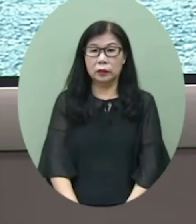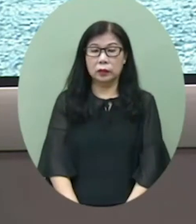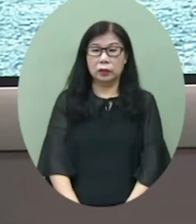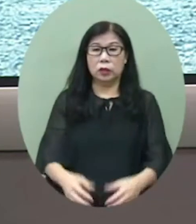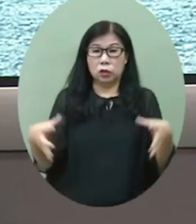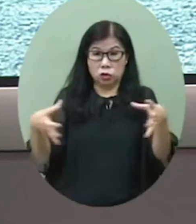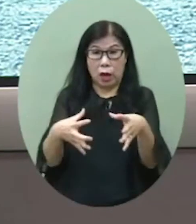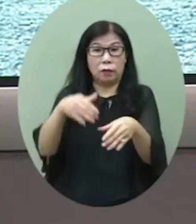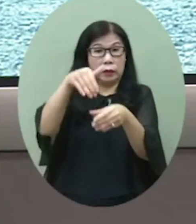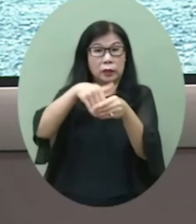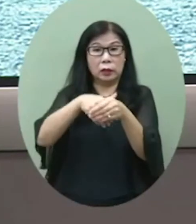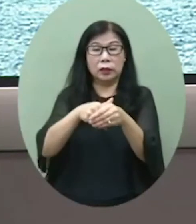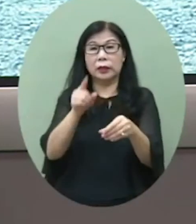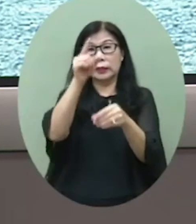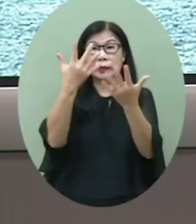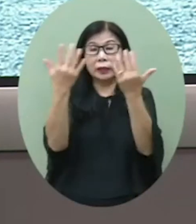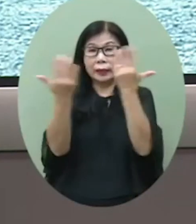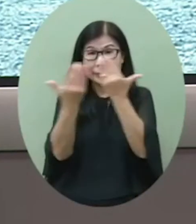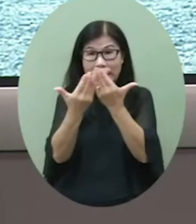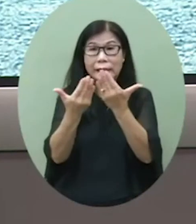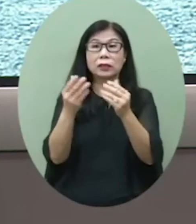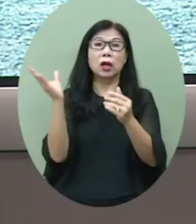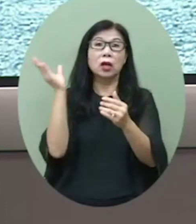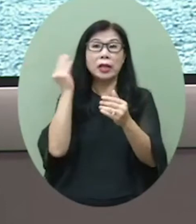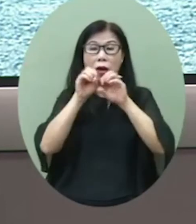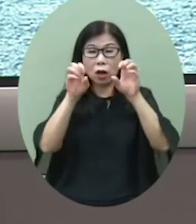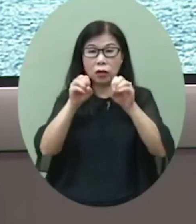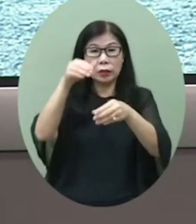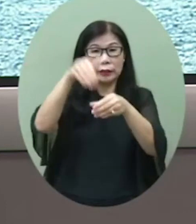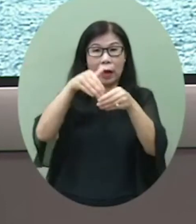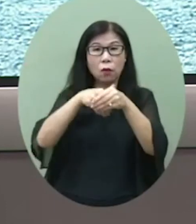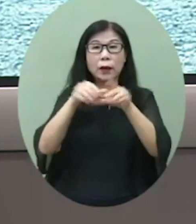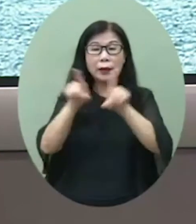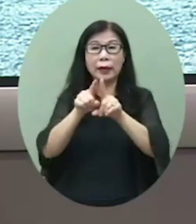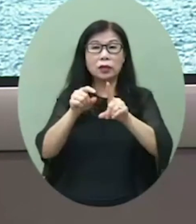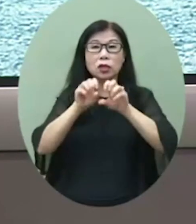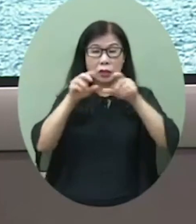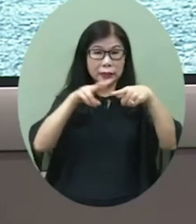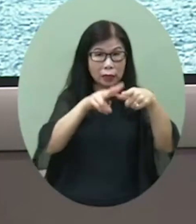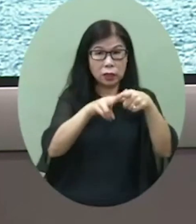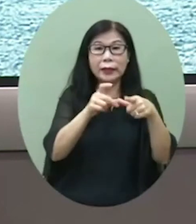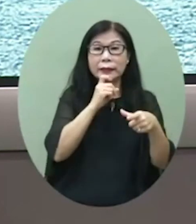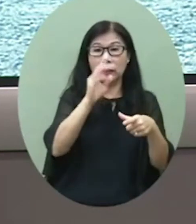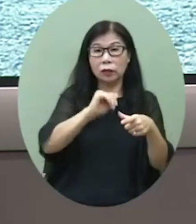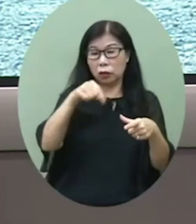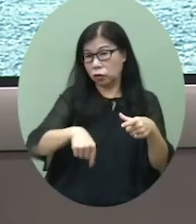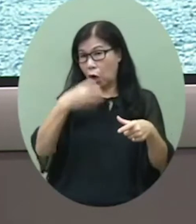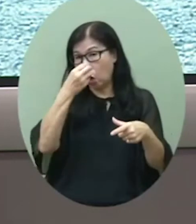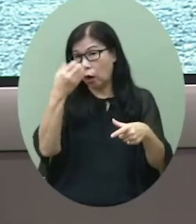For example, if there cannot be any election gatherings, then can we